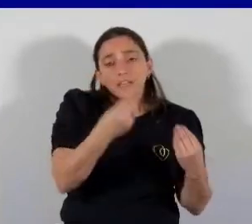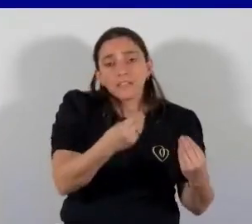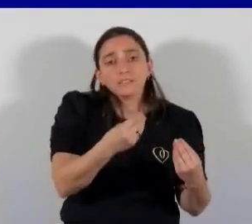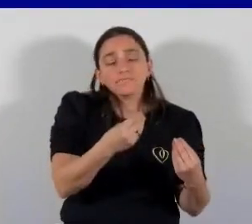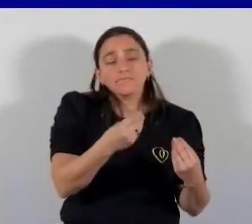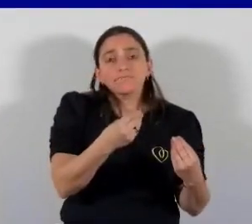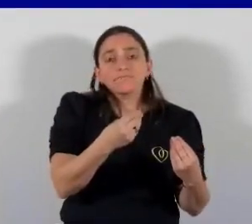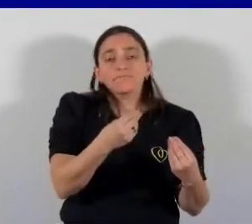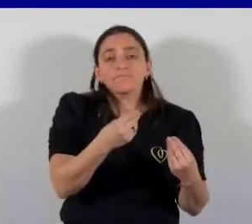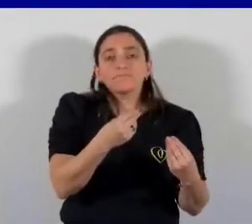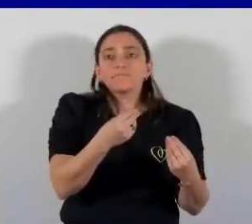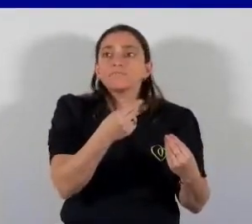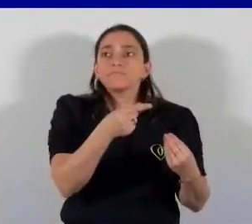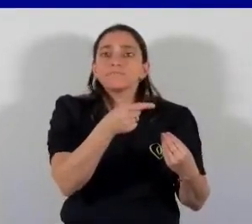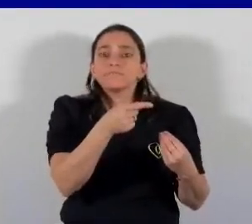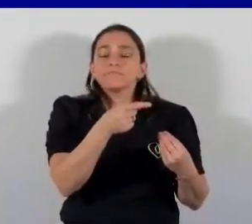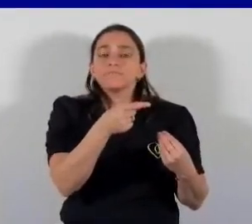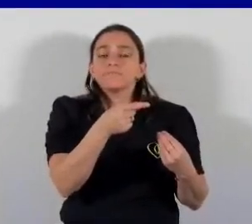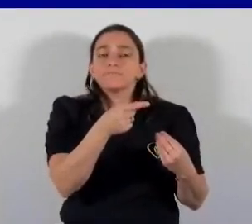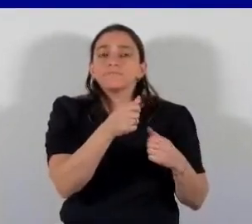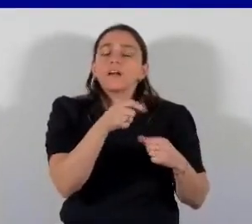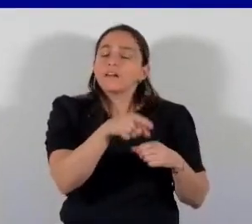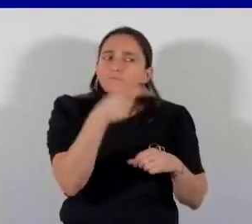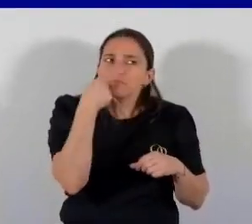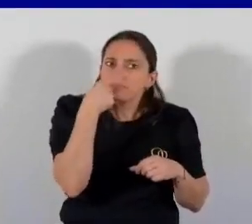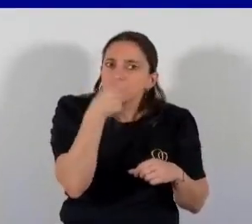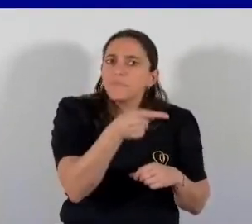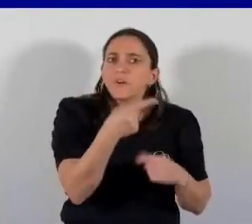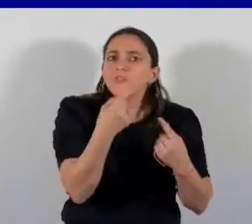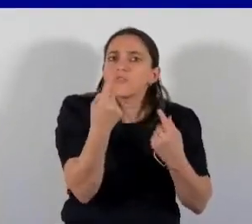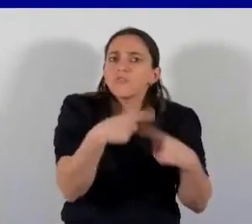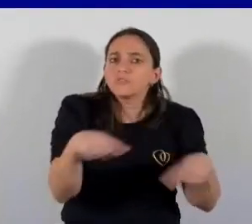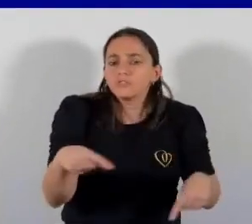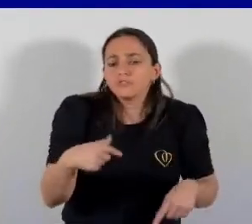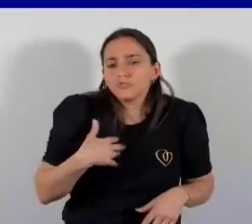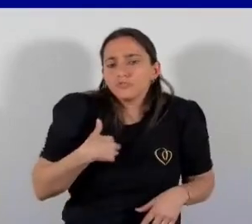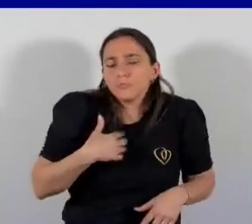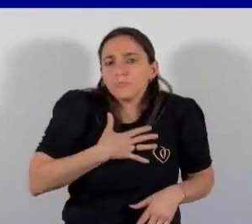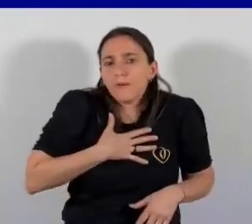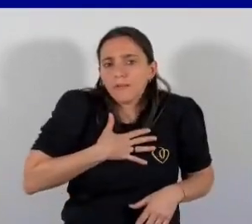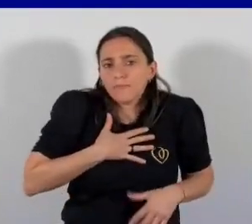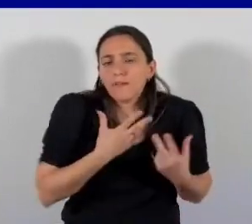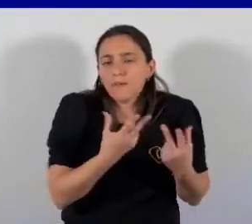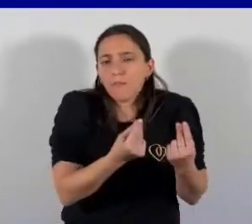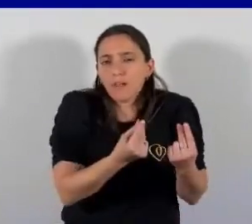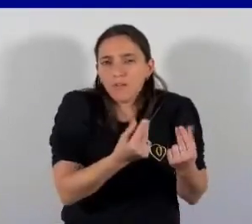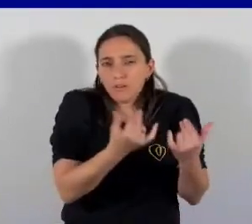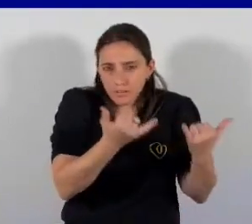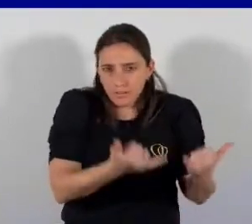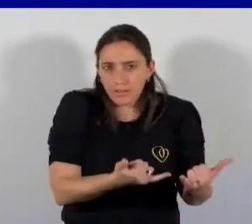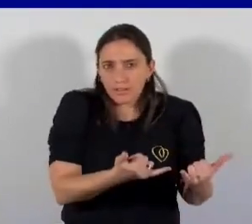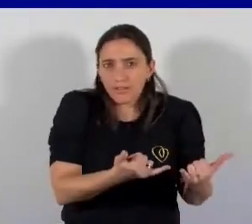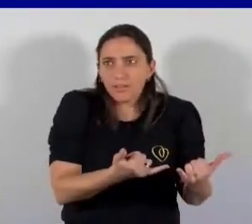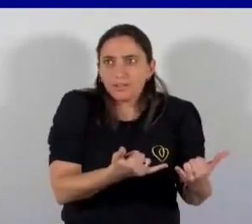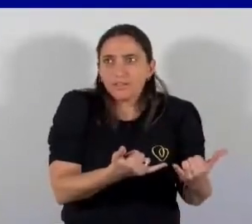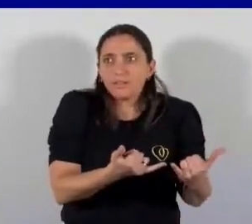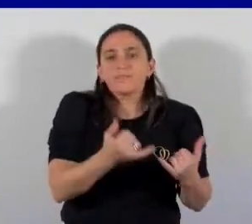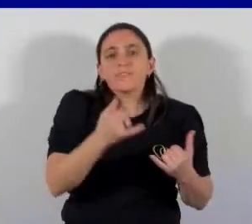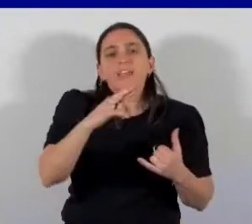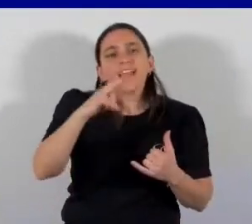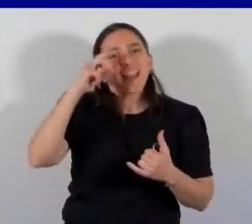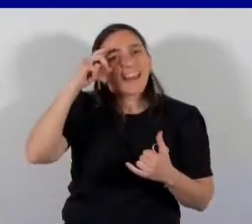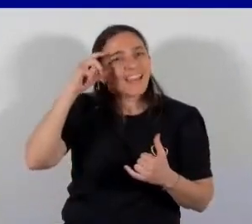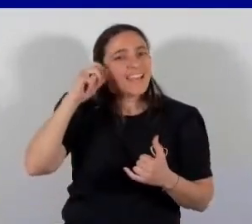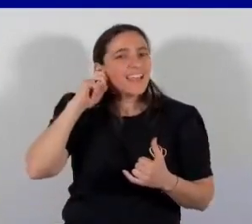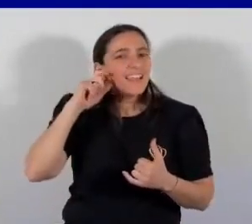cosas que And the interesting thing is that one of the things para mí es de mucho valor. that is also for me En el RIGI,